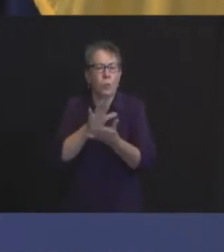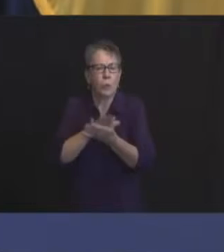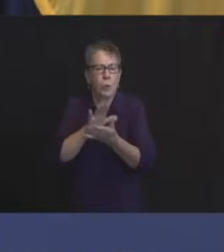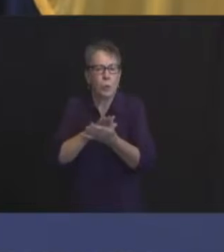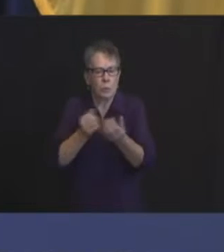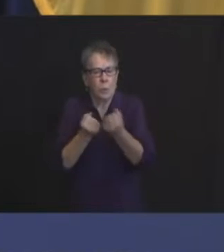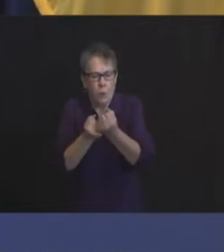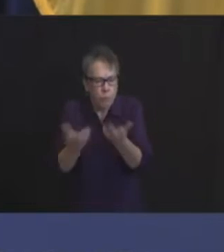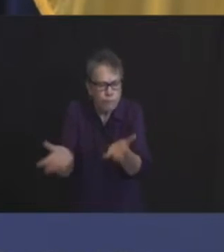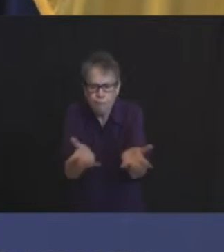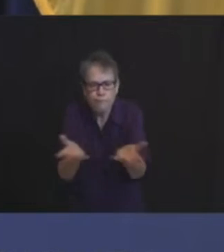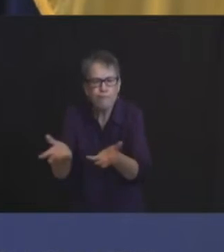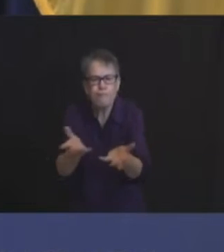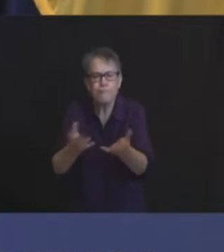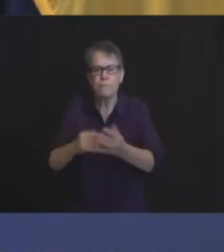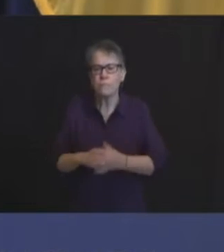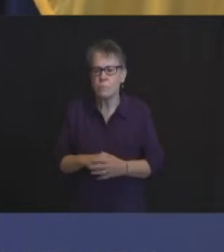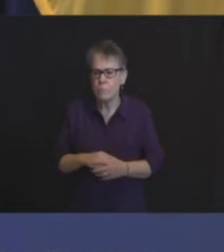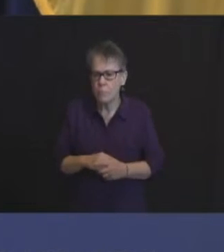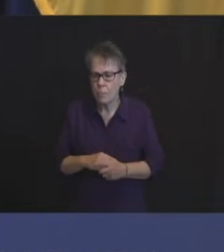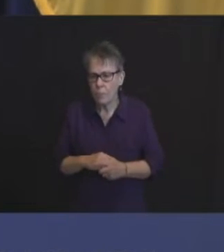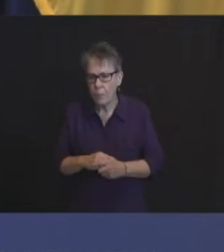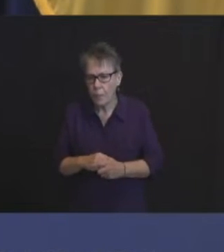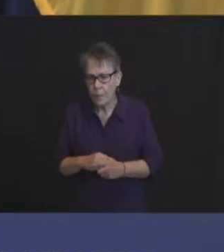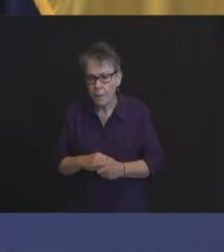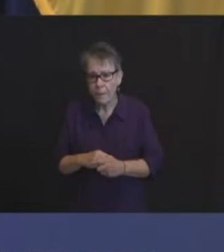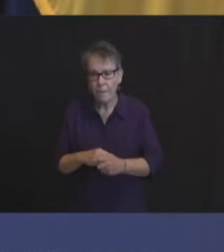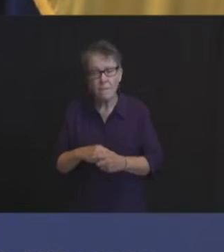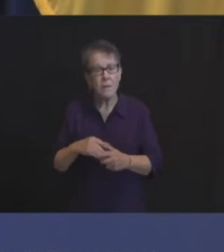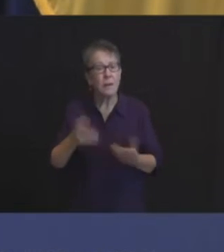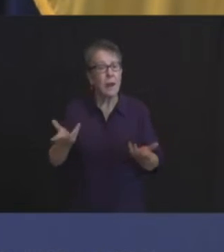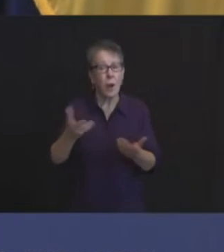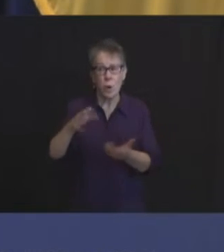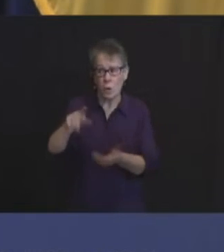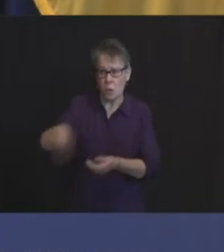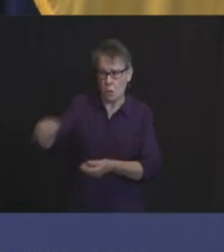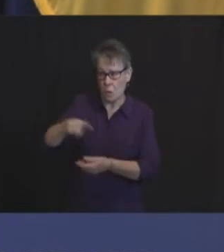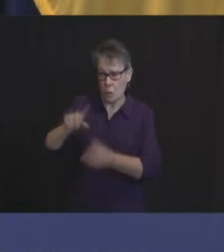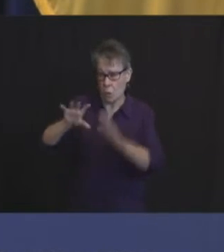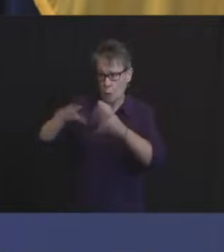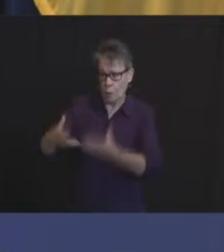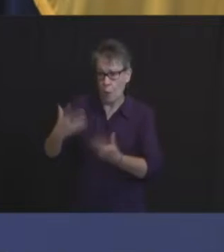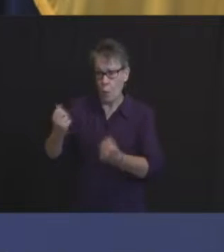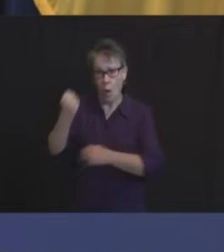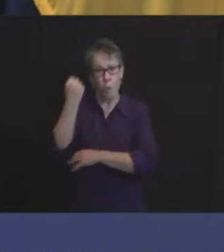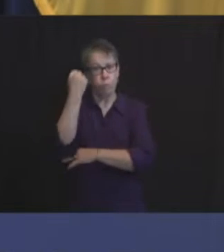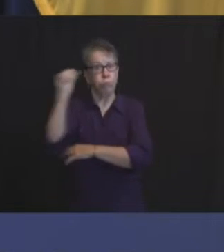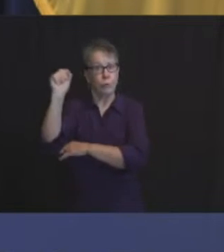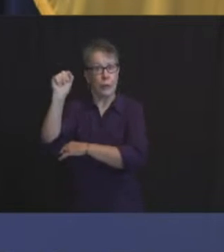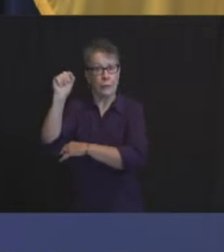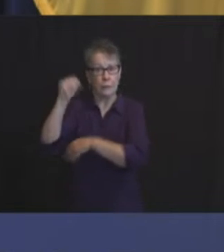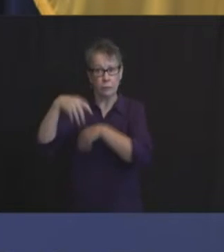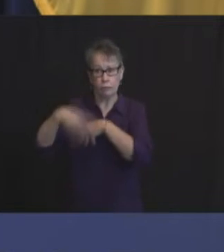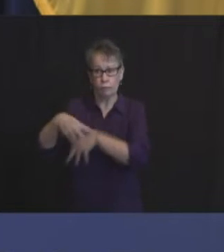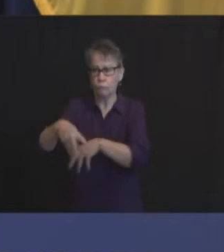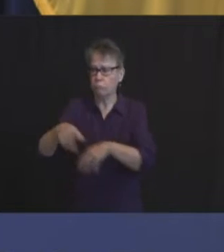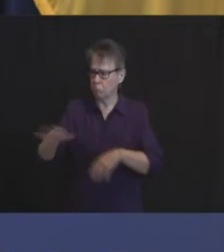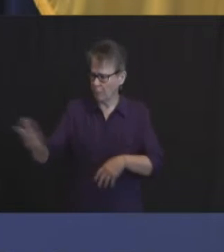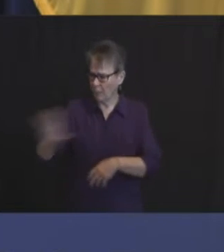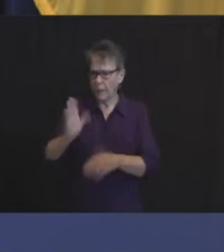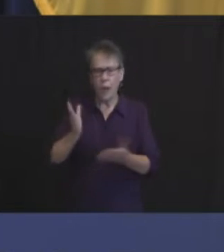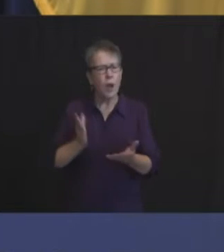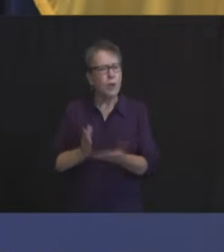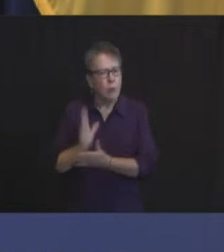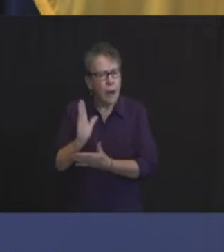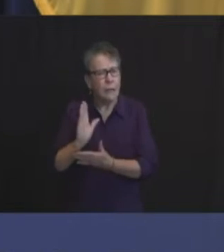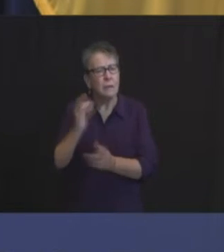in this unusual moment in our country's history, please be careful. All kidding aside, Judy, requiring identifications, how